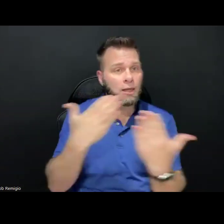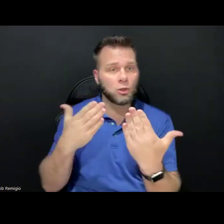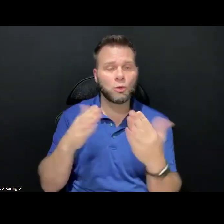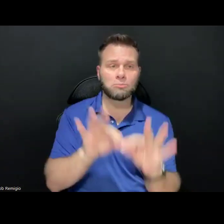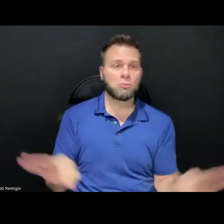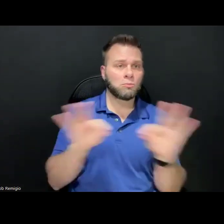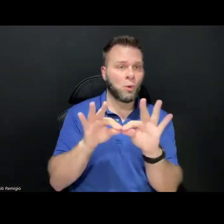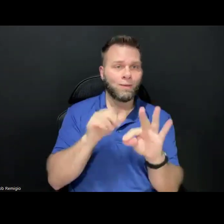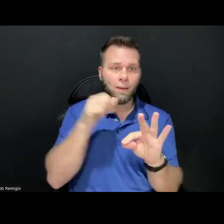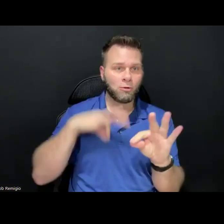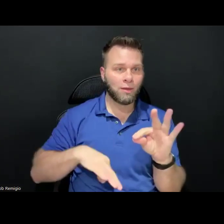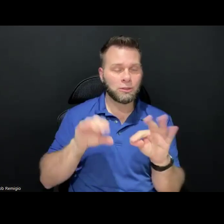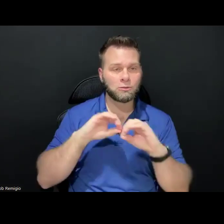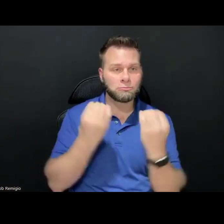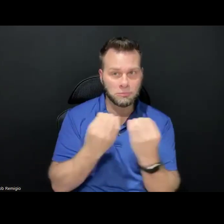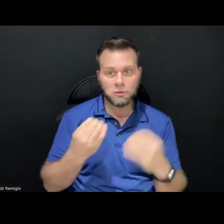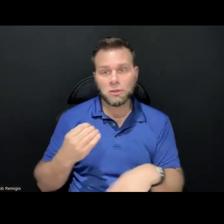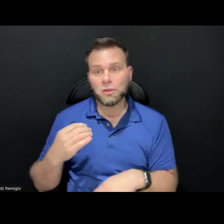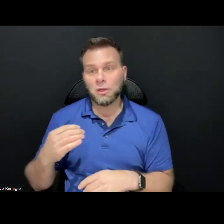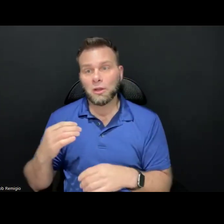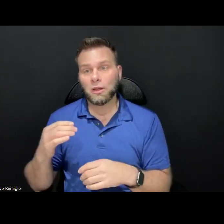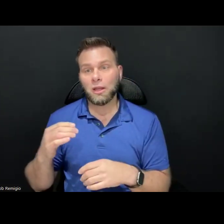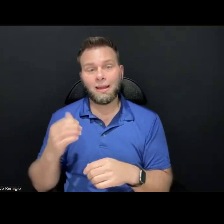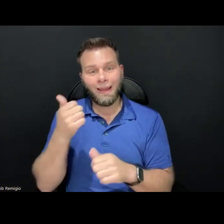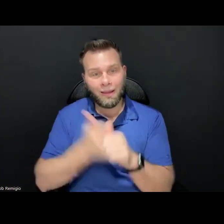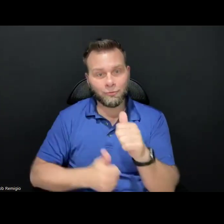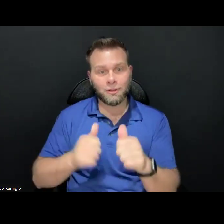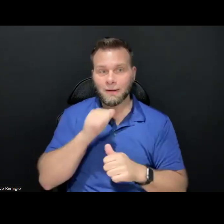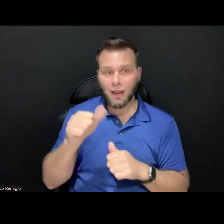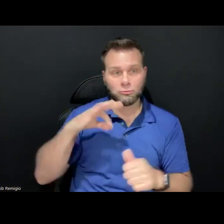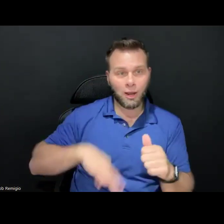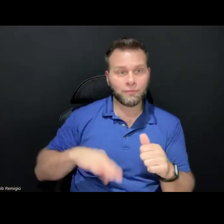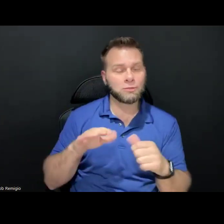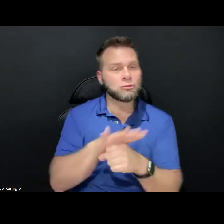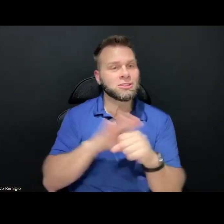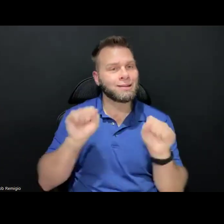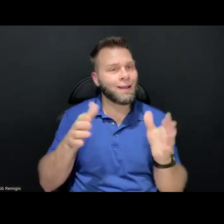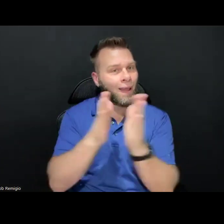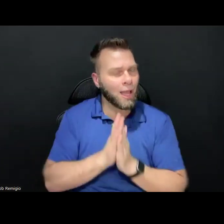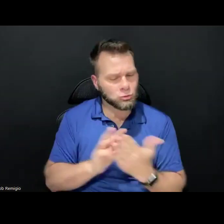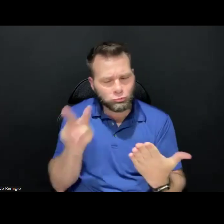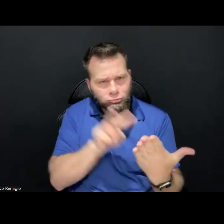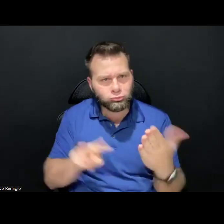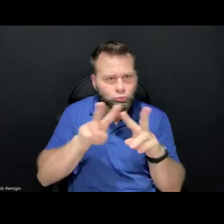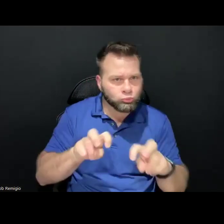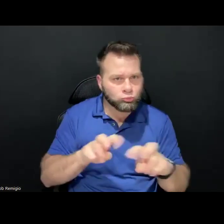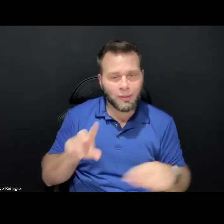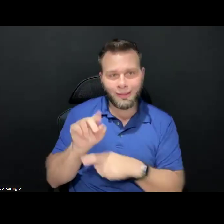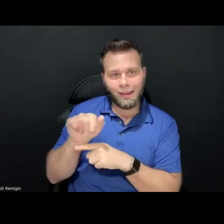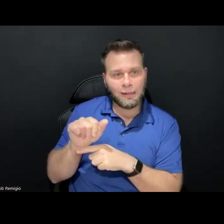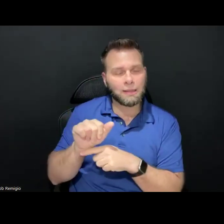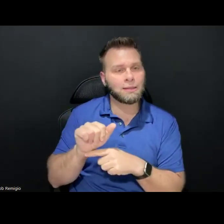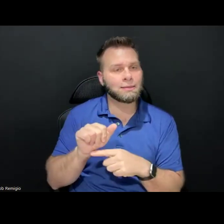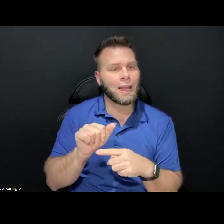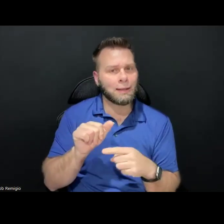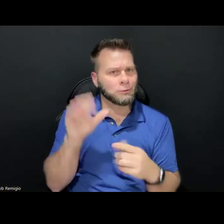hours every week, so any nonprofit in our region can ask for some time to mull over the data that they're working with, that they're